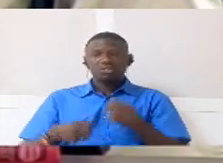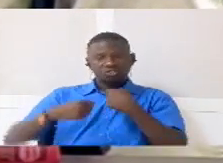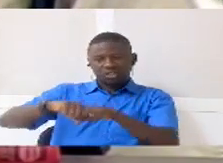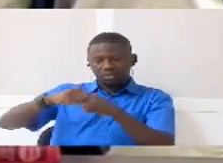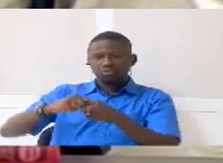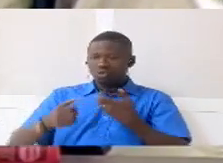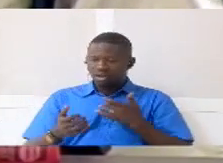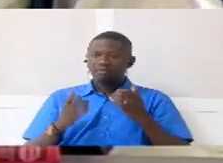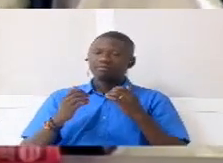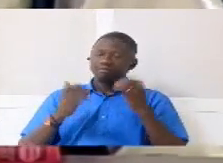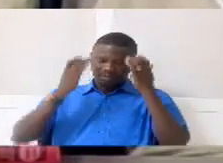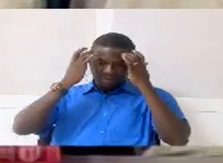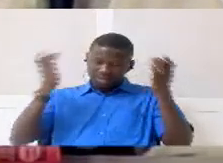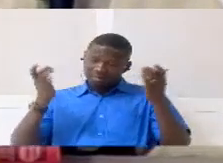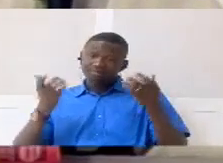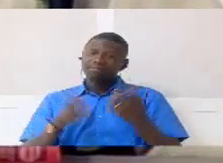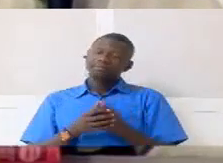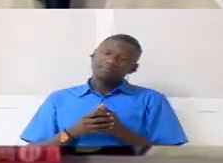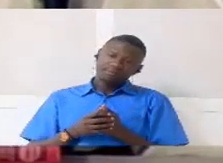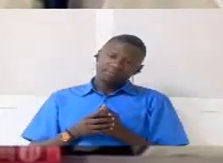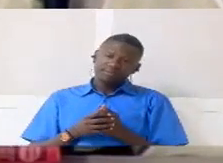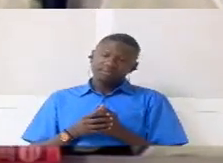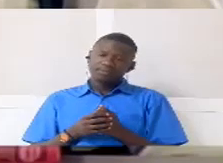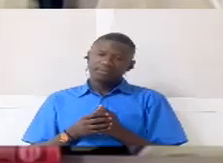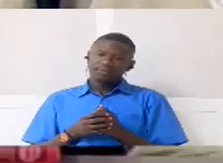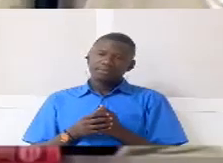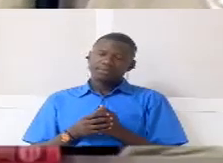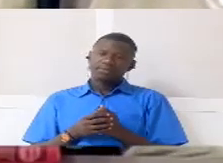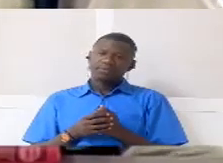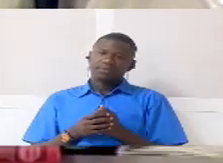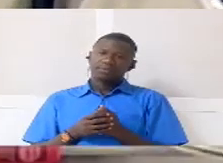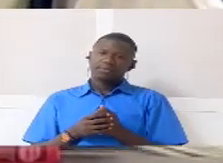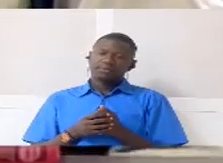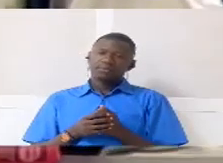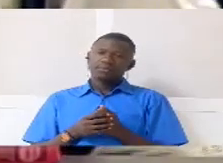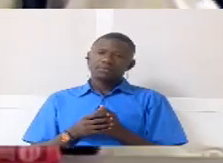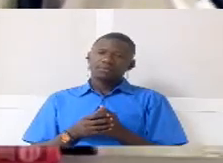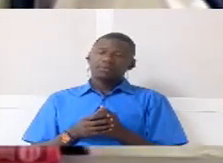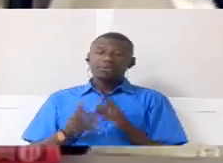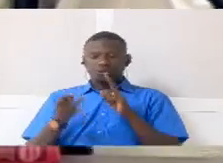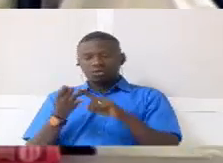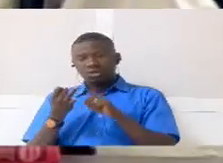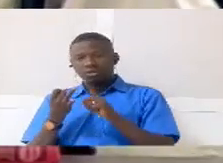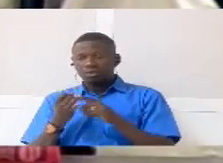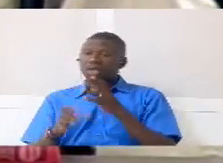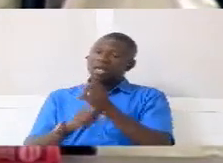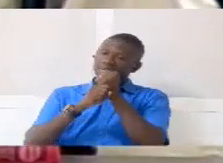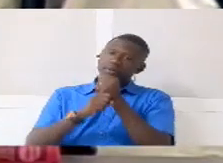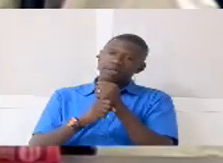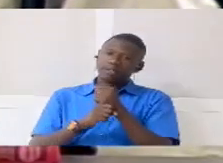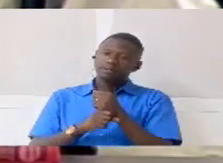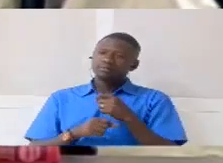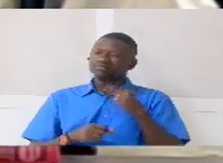have skills. Dol bigeto se makreno le koming ila miro Kenya se makreno le ke falinye. You can also help others